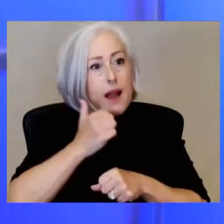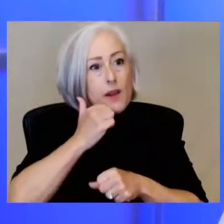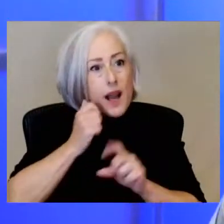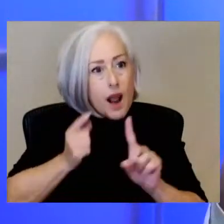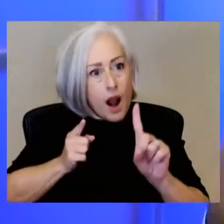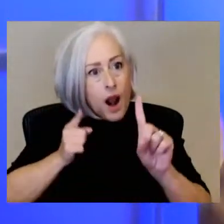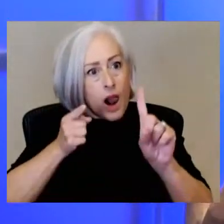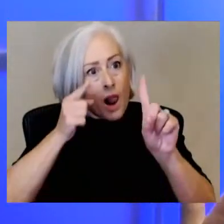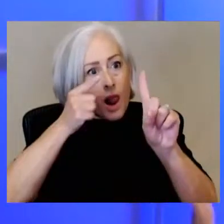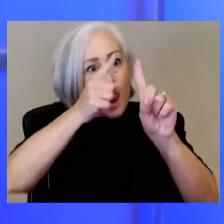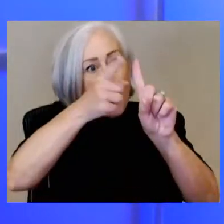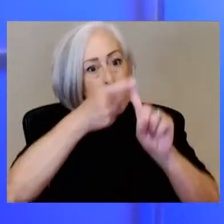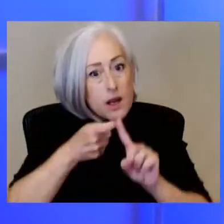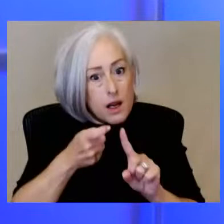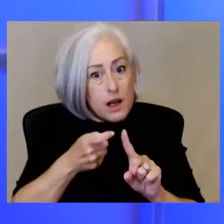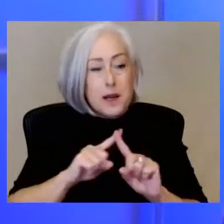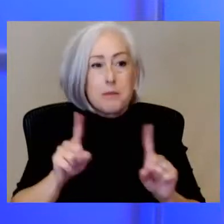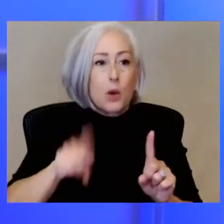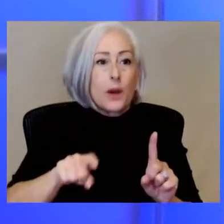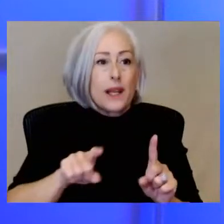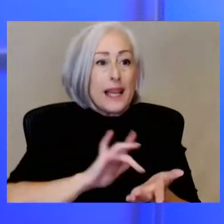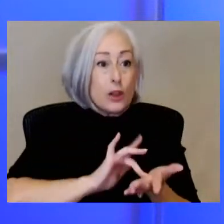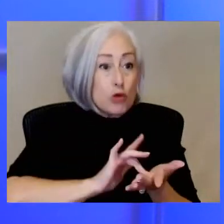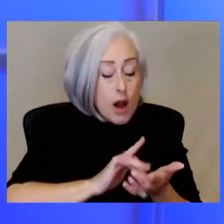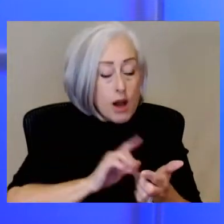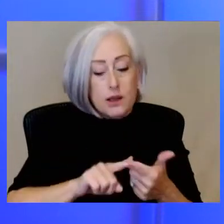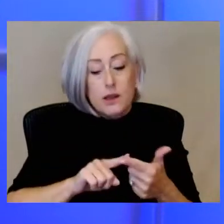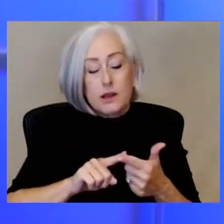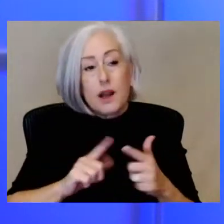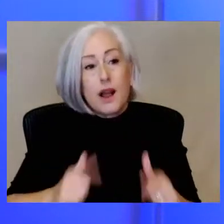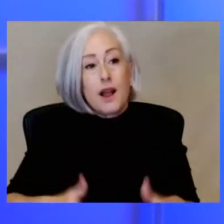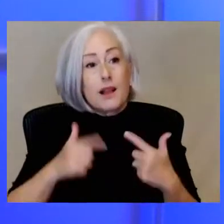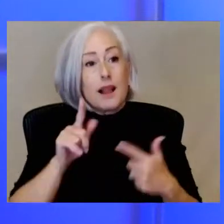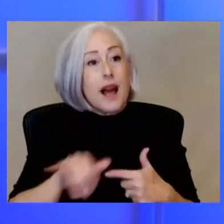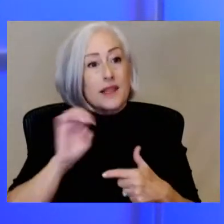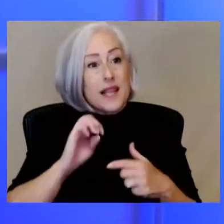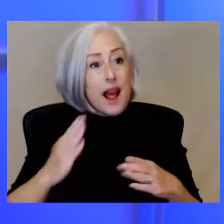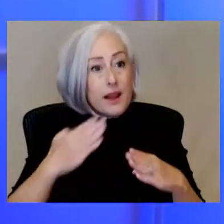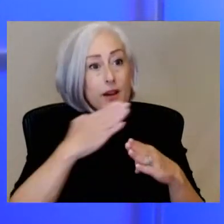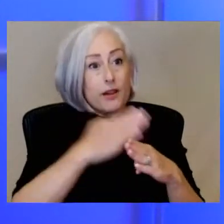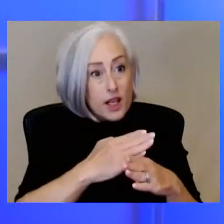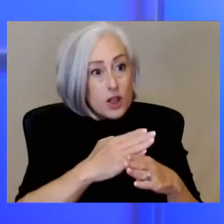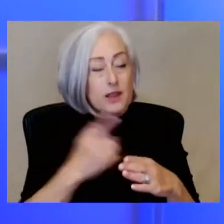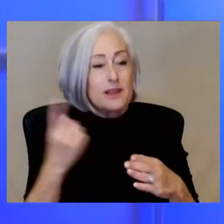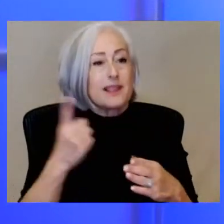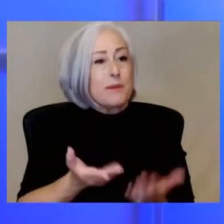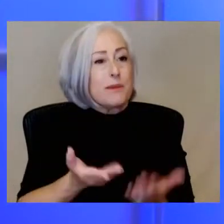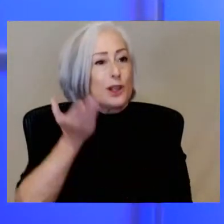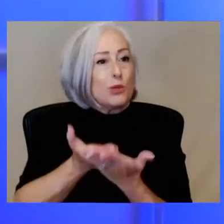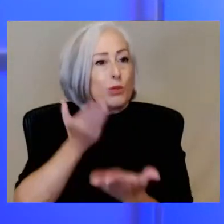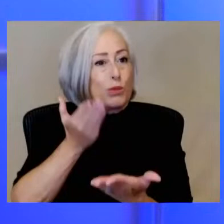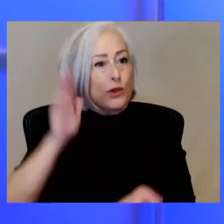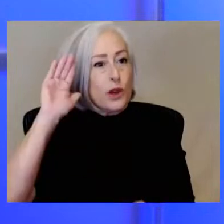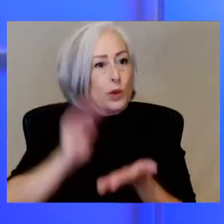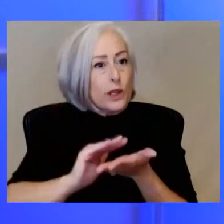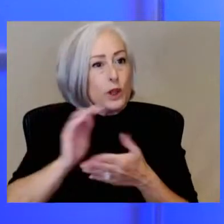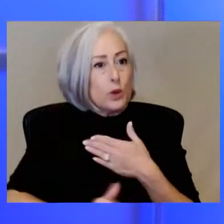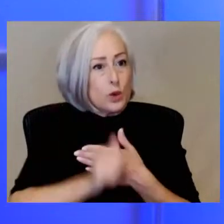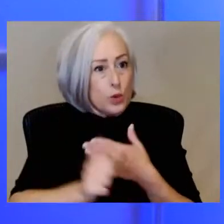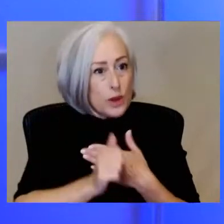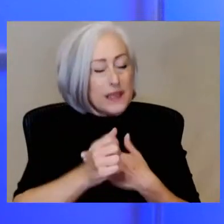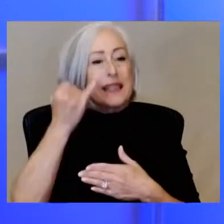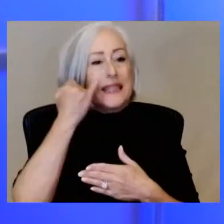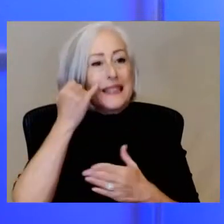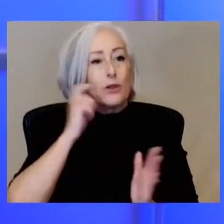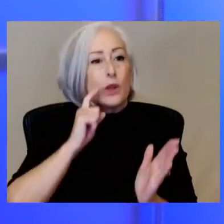need drugs, we need lifestyle interventions, we need things that we prove can effectively reduce an individual's risk when we spot that they're at high risk